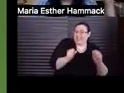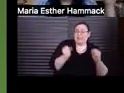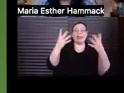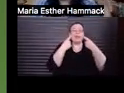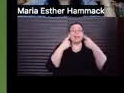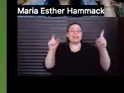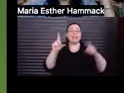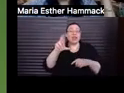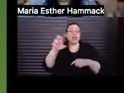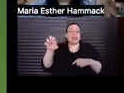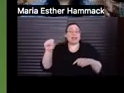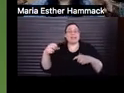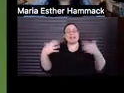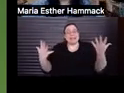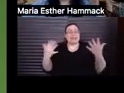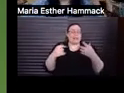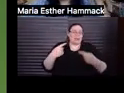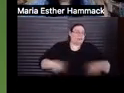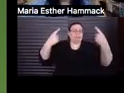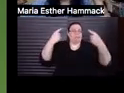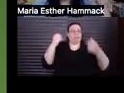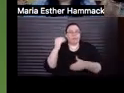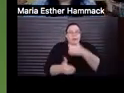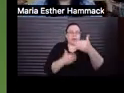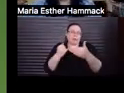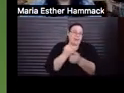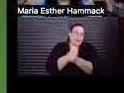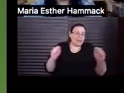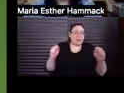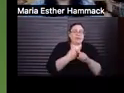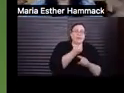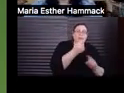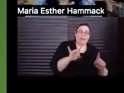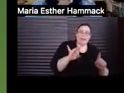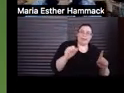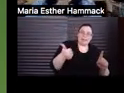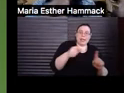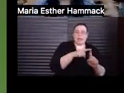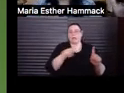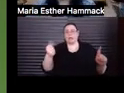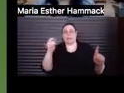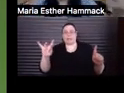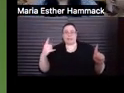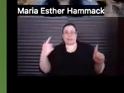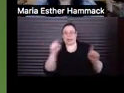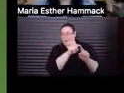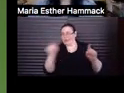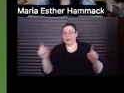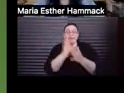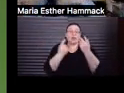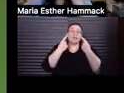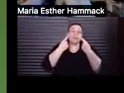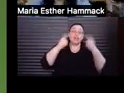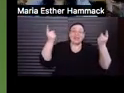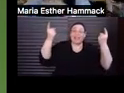very contentious process of independence between 1810 and 1821. So some of these decrees were issued and